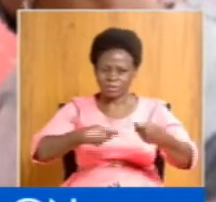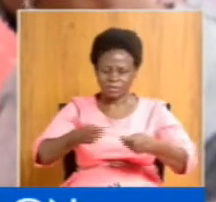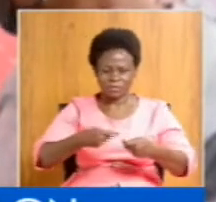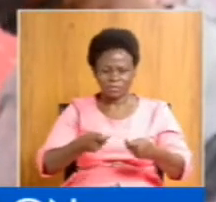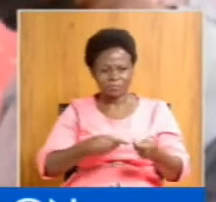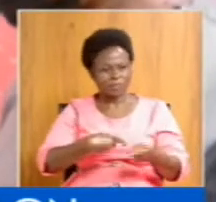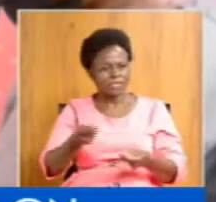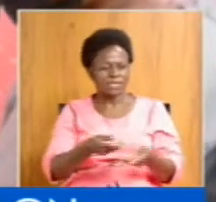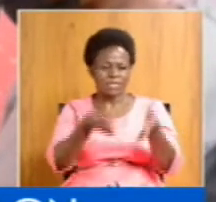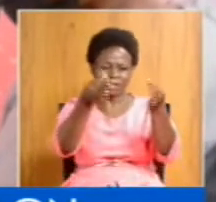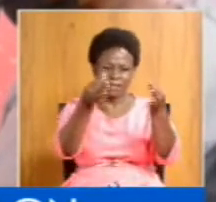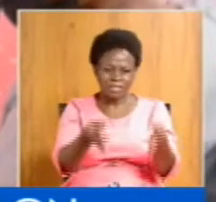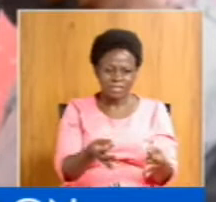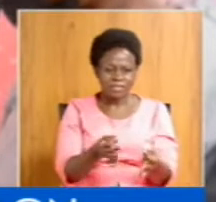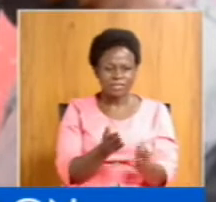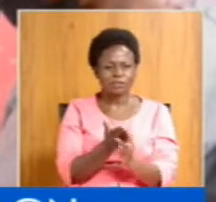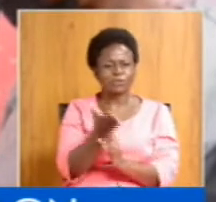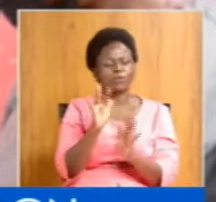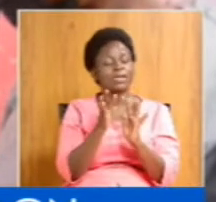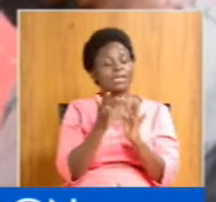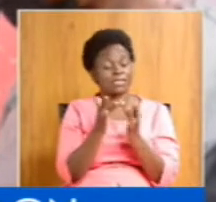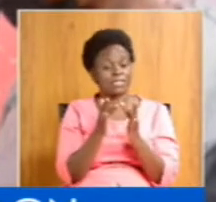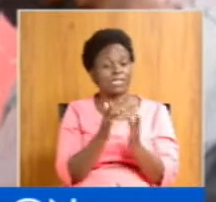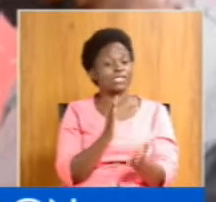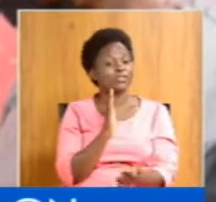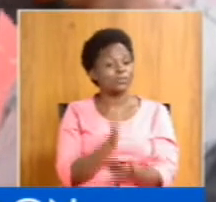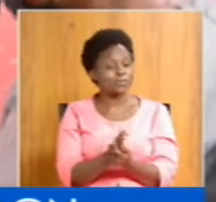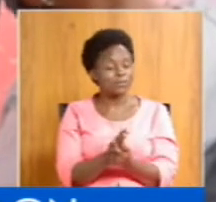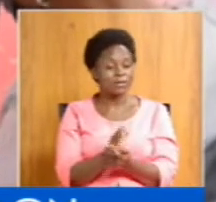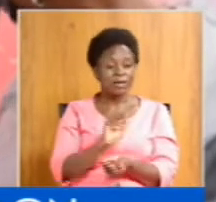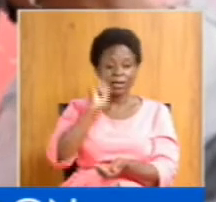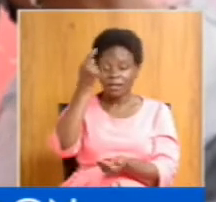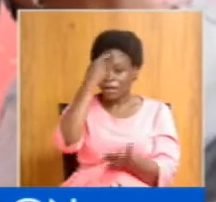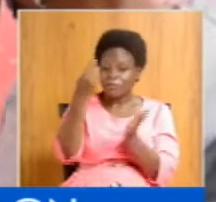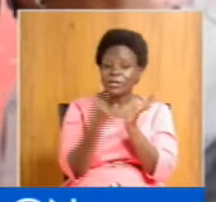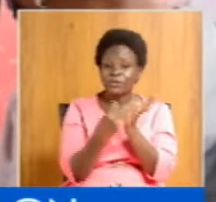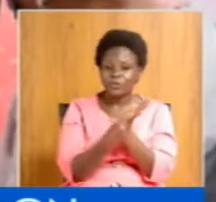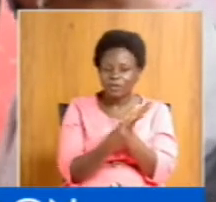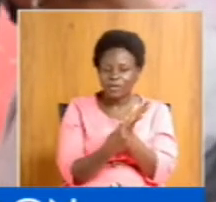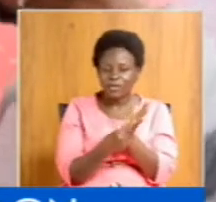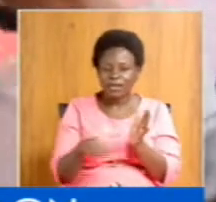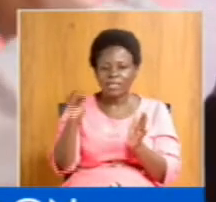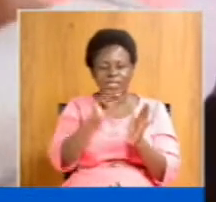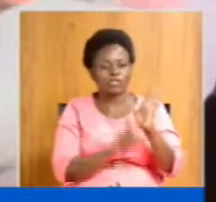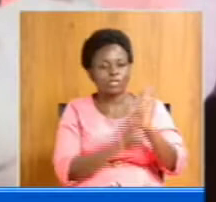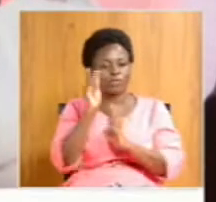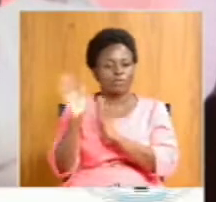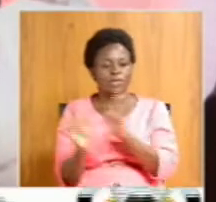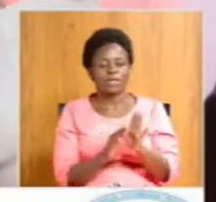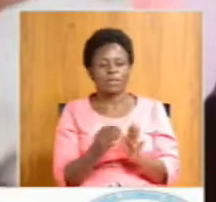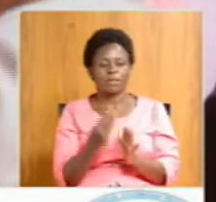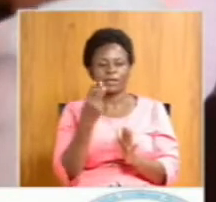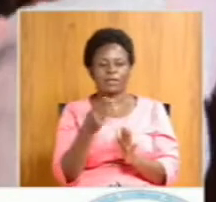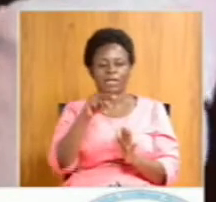trading, selling goods and services via the Internet. And indeed, the government of Uganda in the National Development Plan 3,